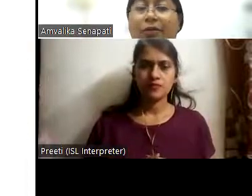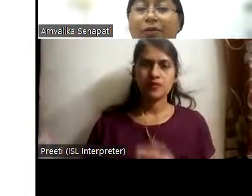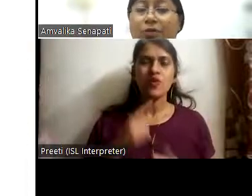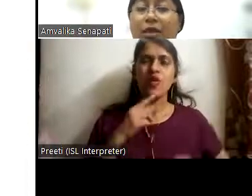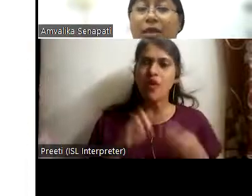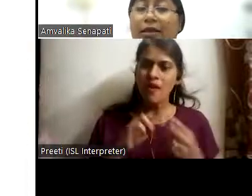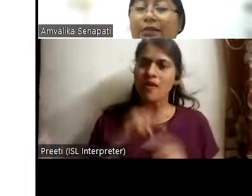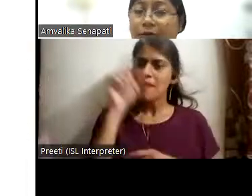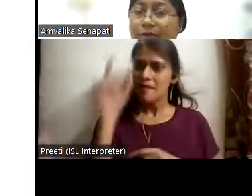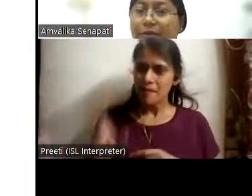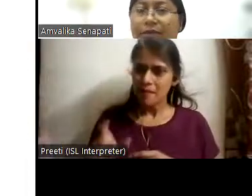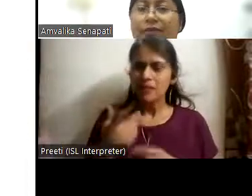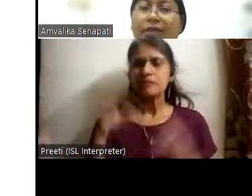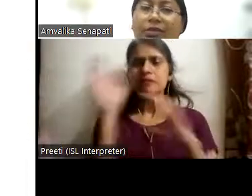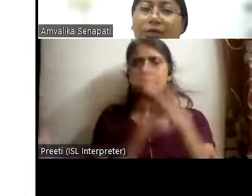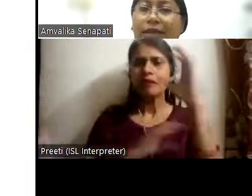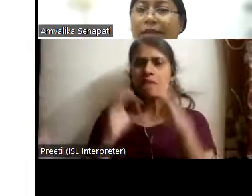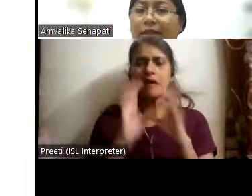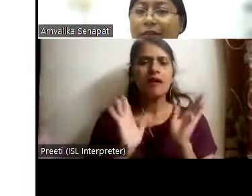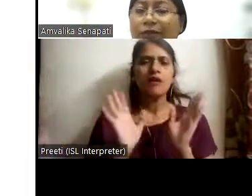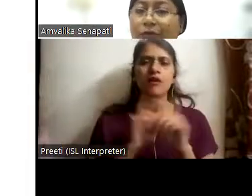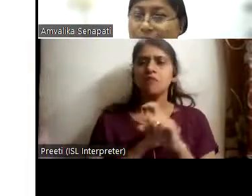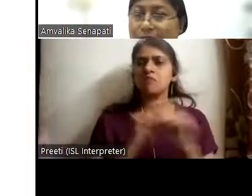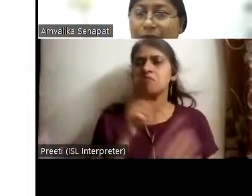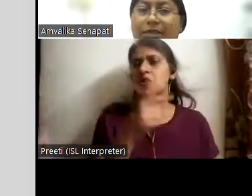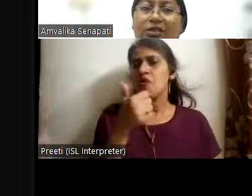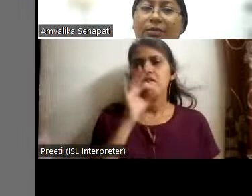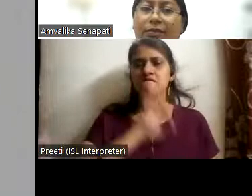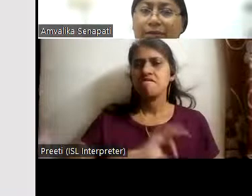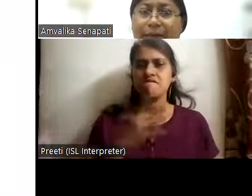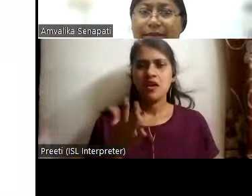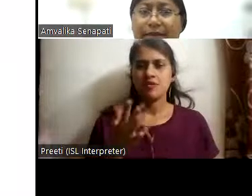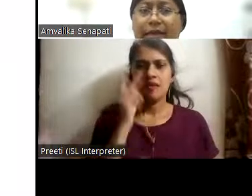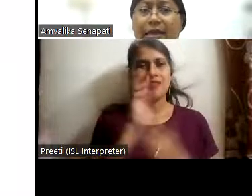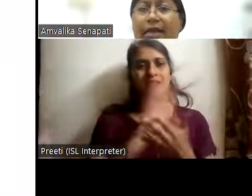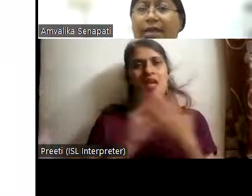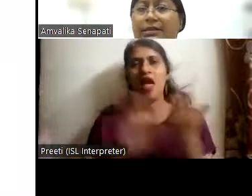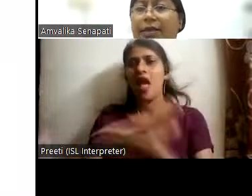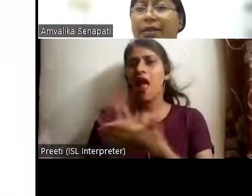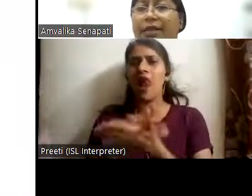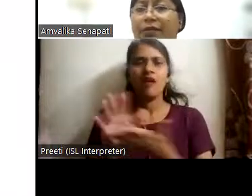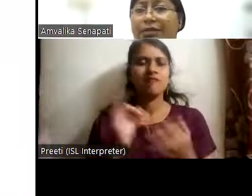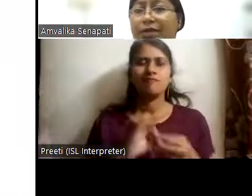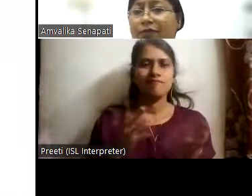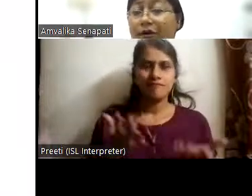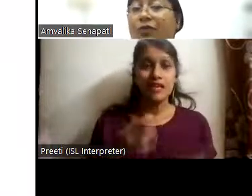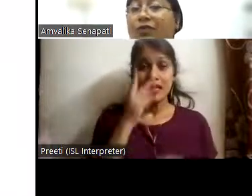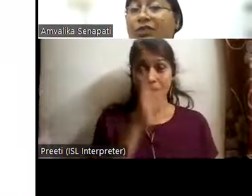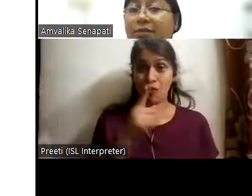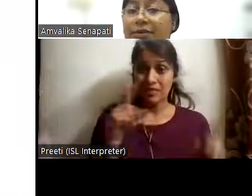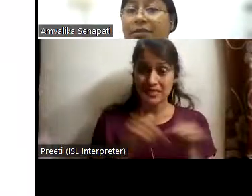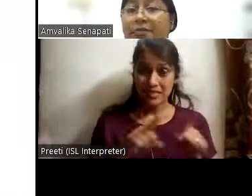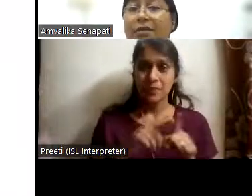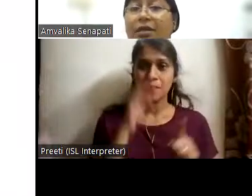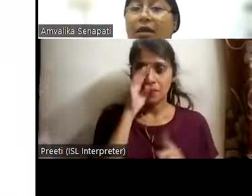completely going to confuse the person where he is going, and he will lose his orientation about the space. Similarly, here we see for a low